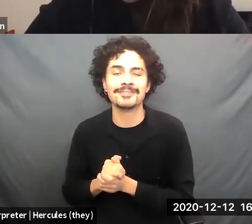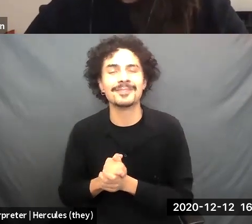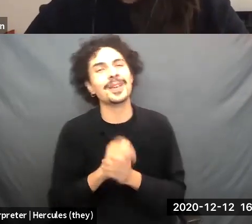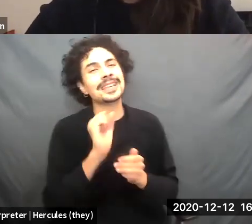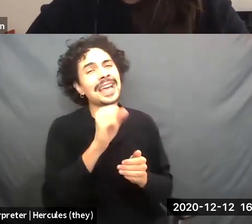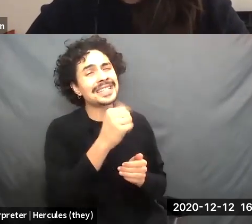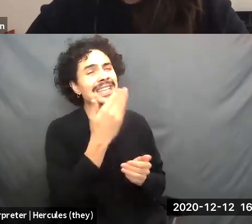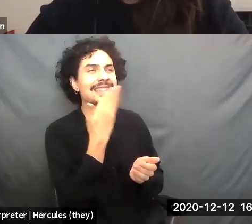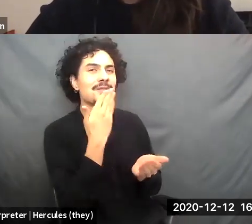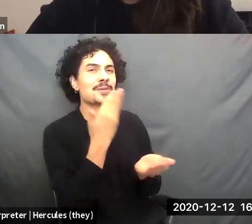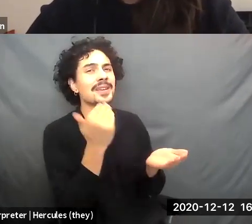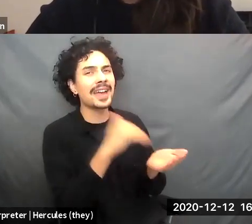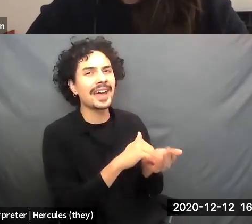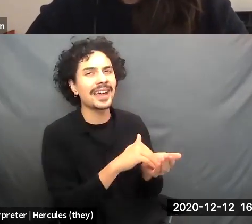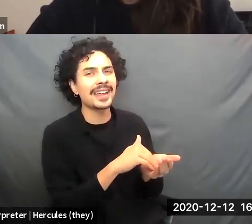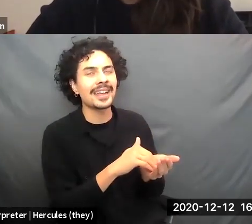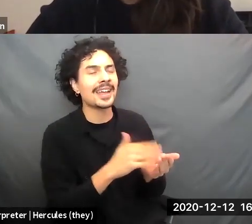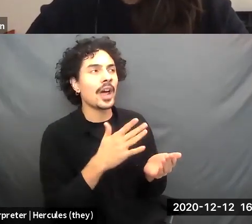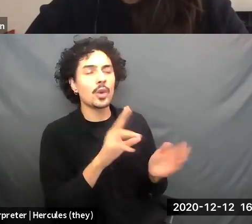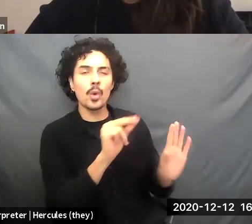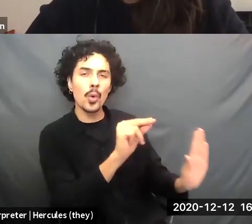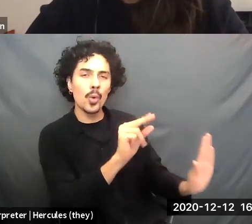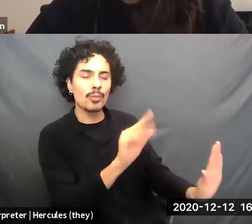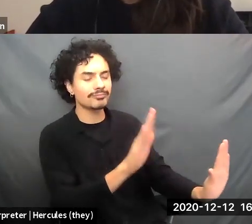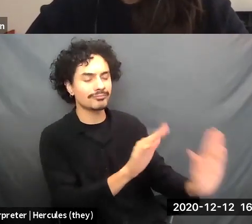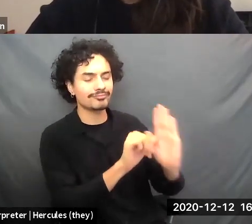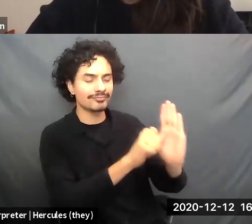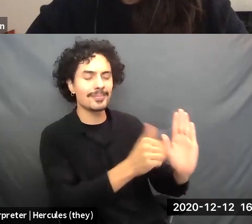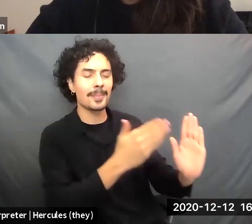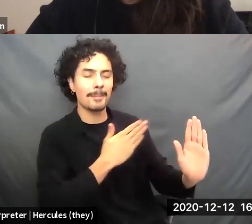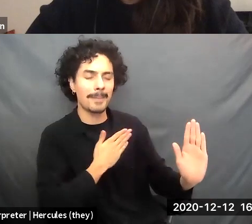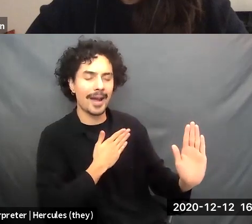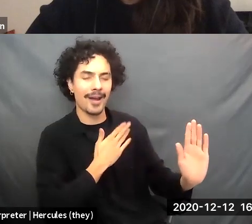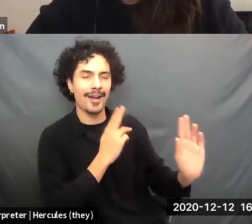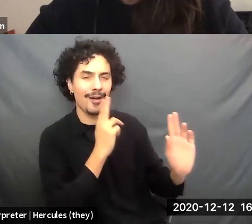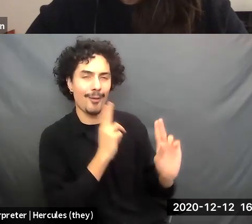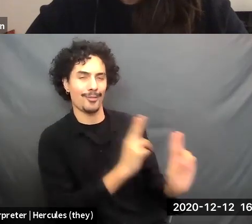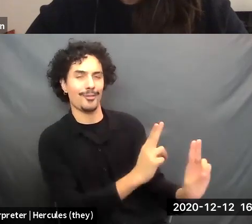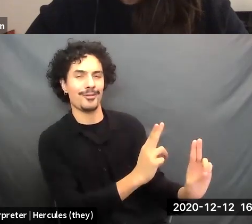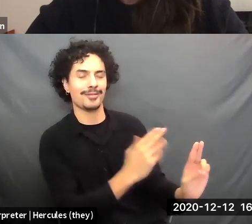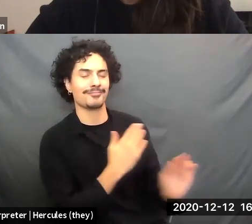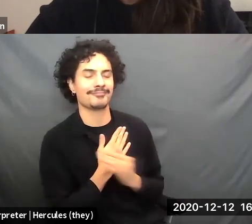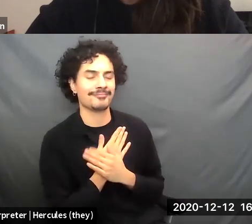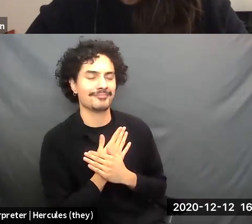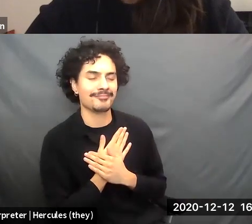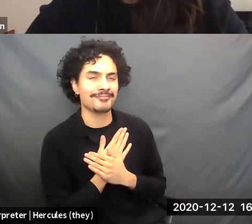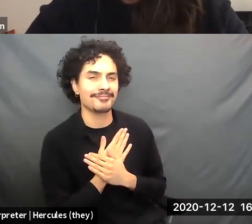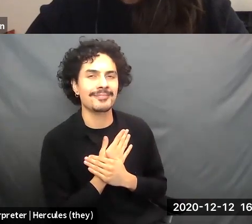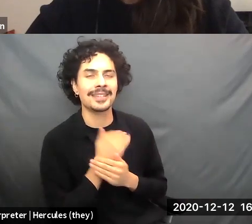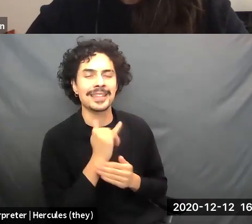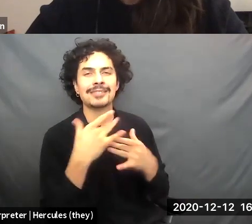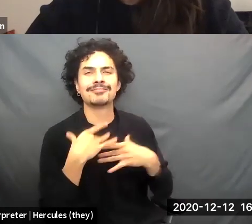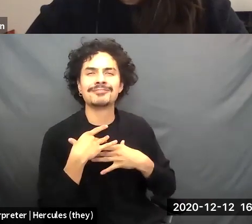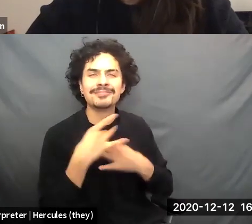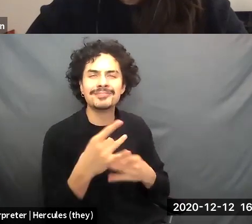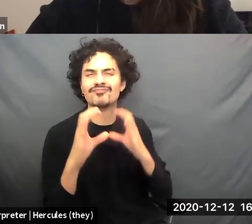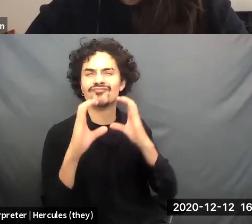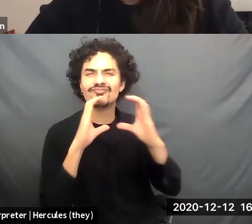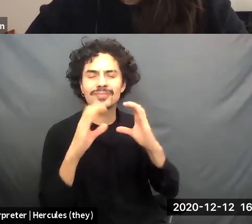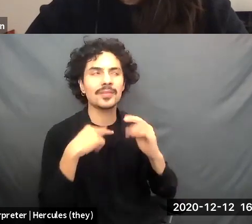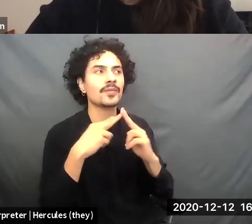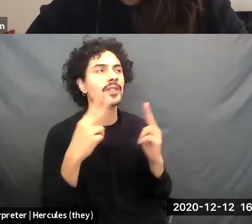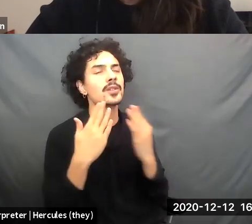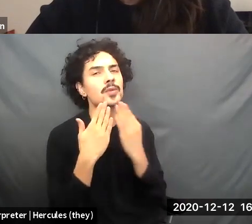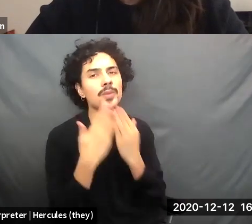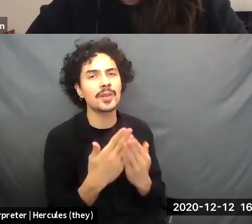you again. I mean, this really has been my honor and pleasure. This was such a, um, such an interesting conversation and I'm grateful for the